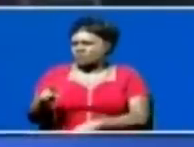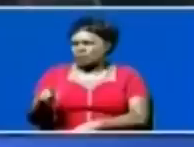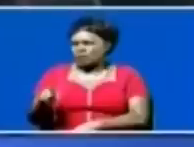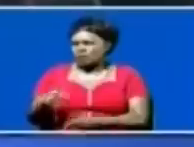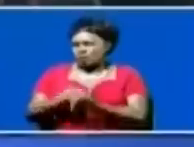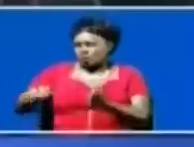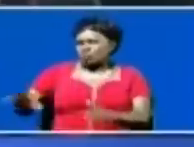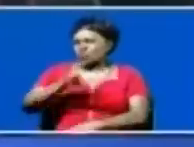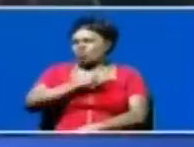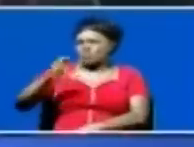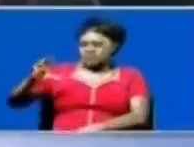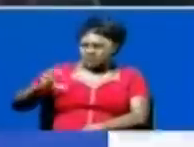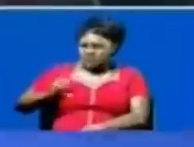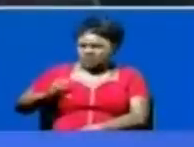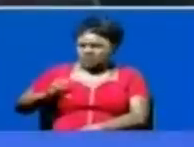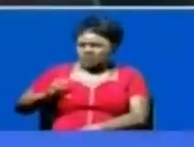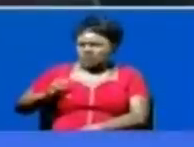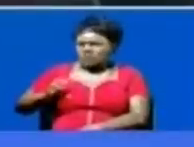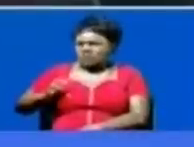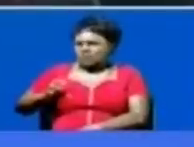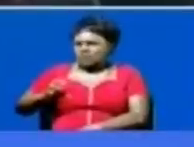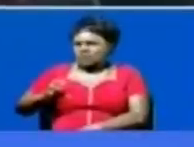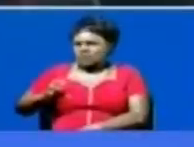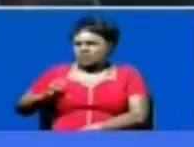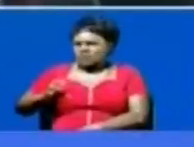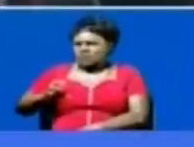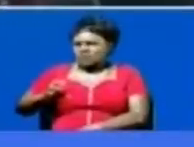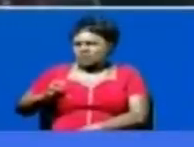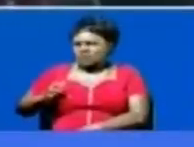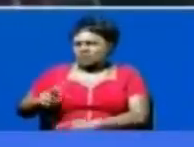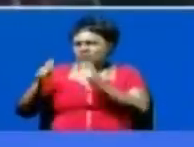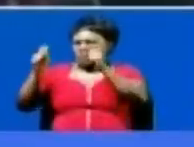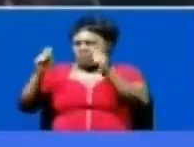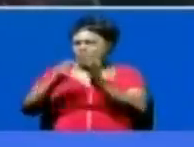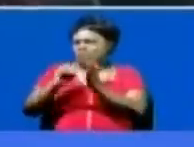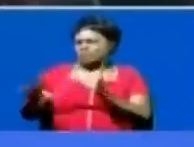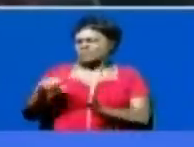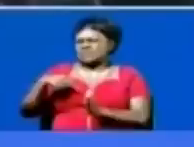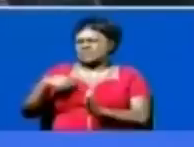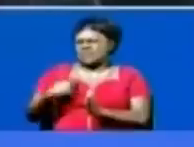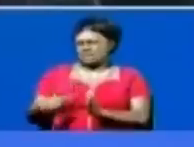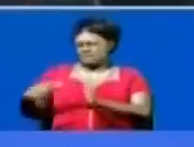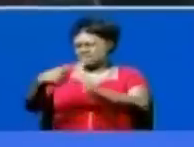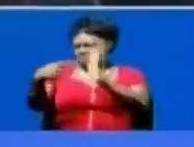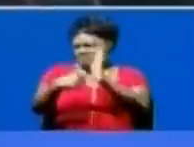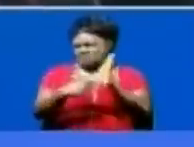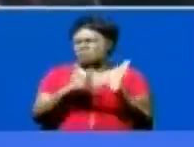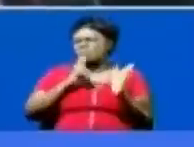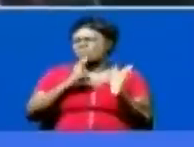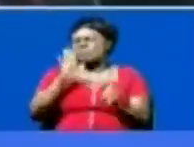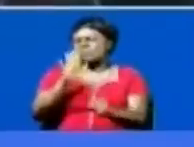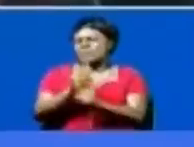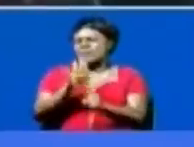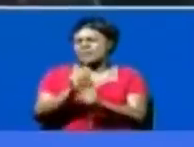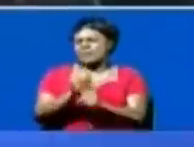from committees. People were being told we are going to de-campaign you in your constituencies. So we were being given so many threats where we were.